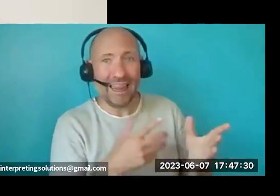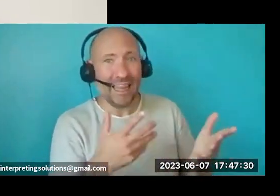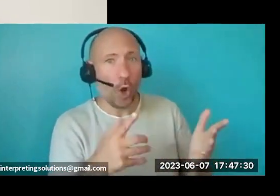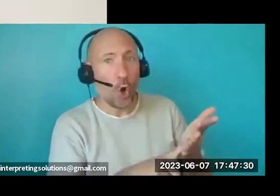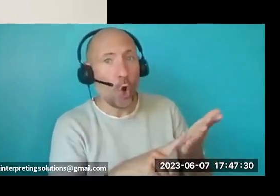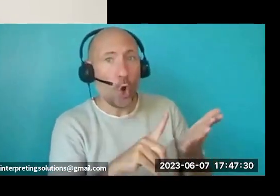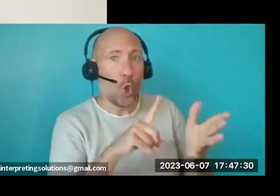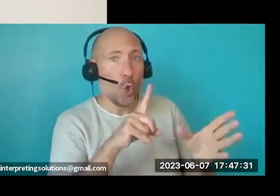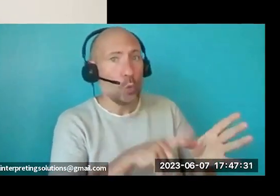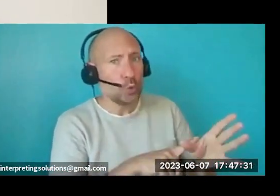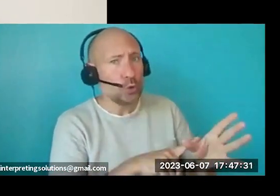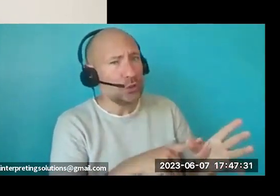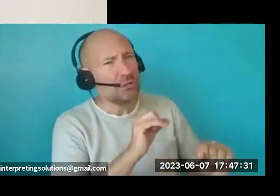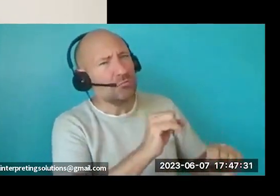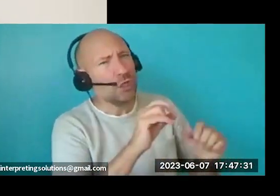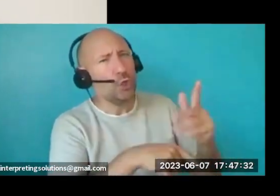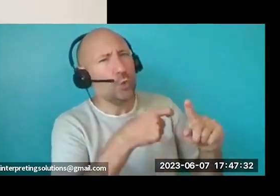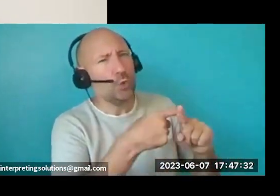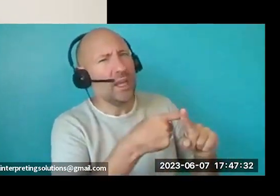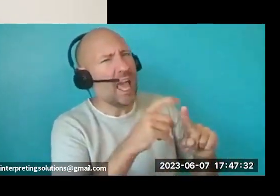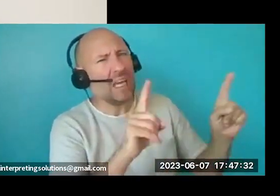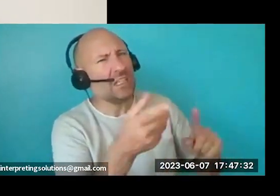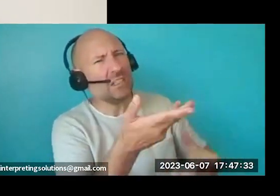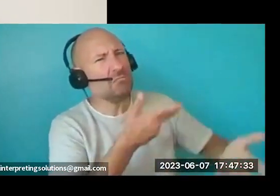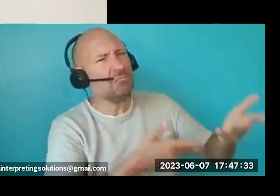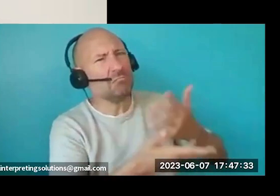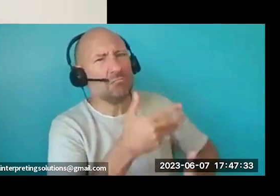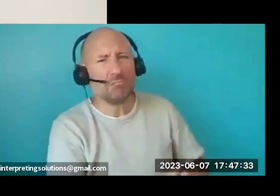UK scenario?